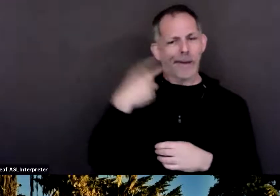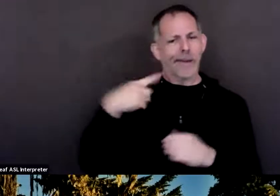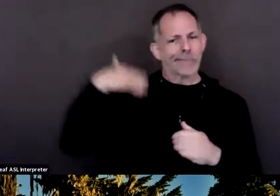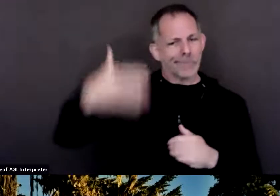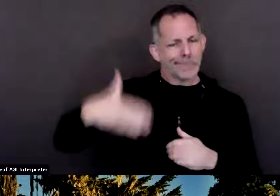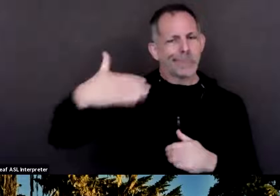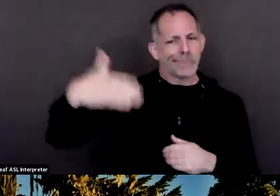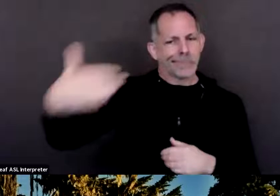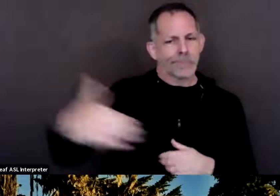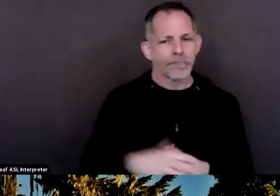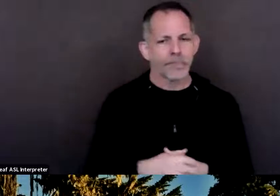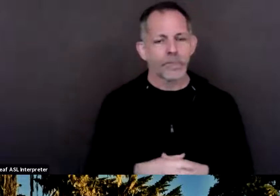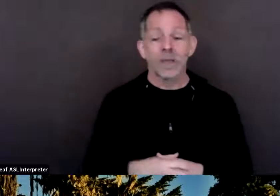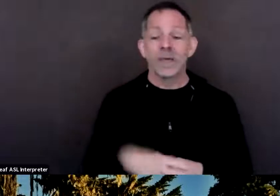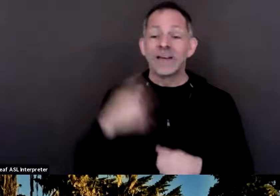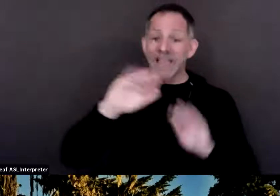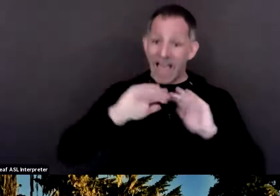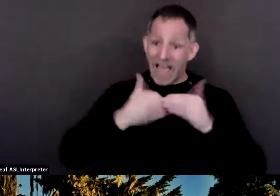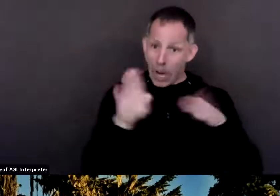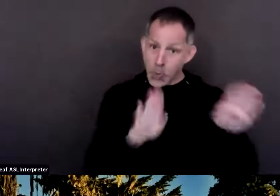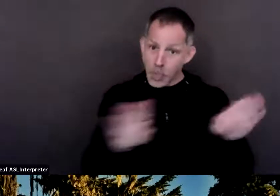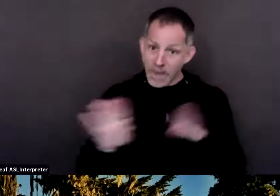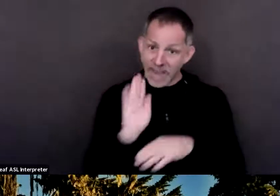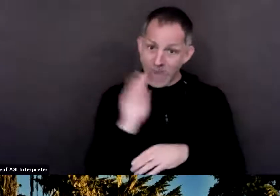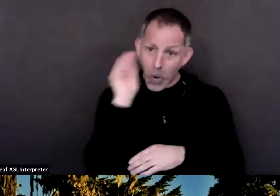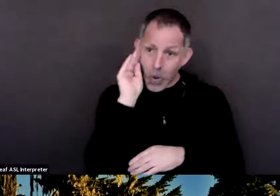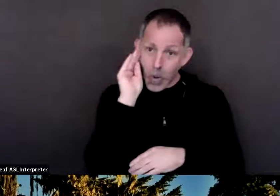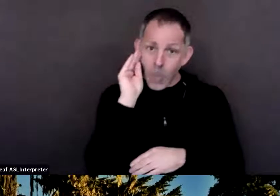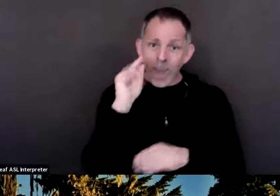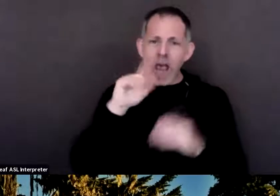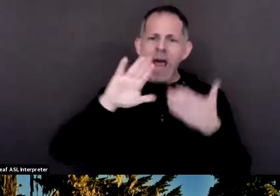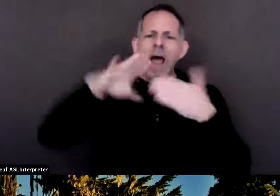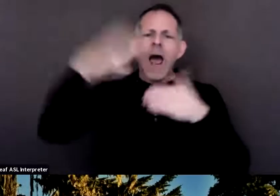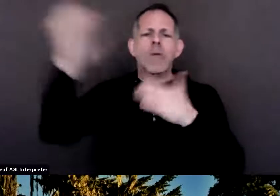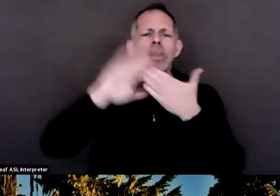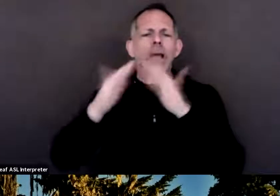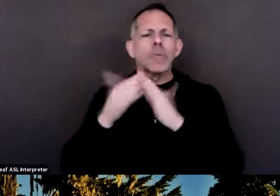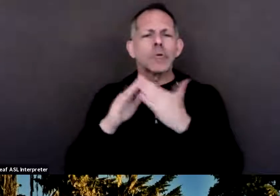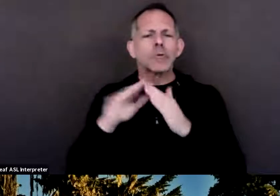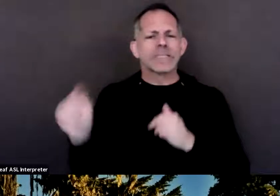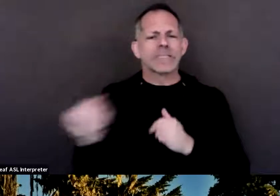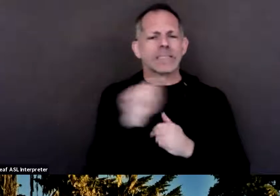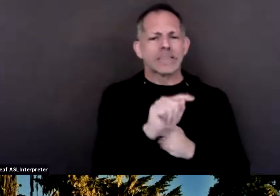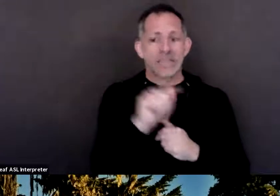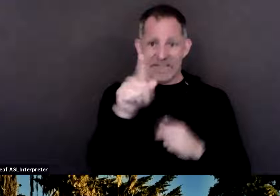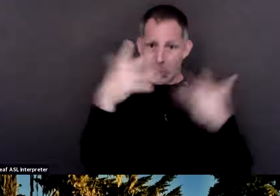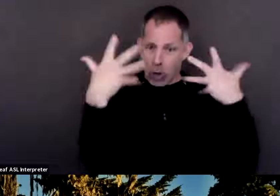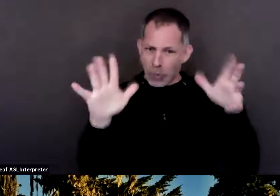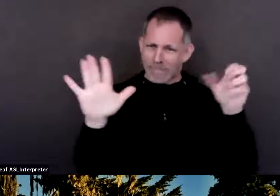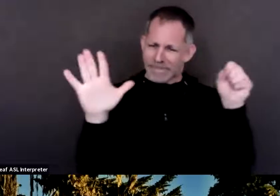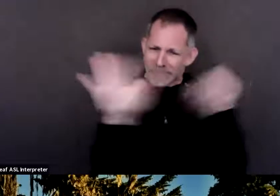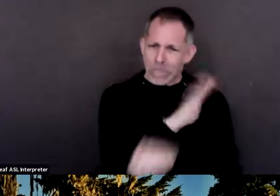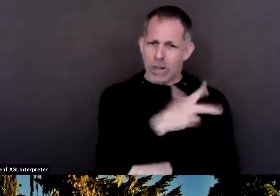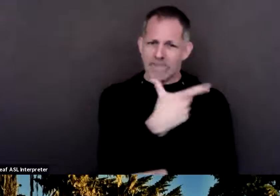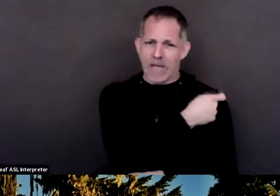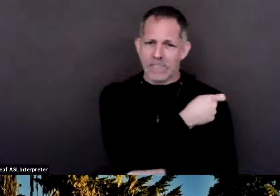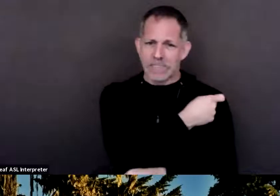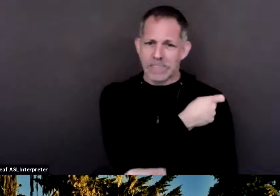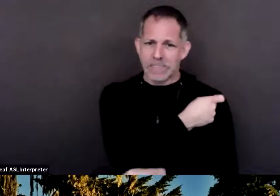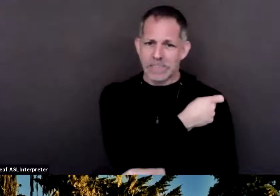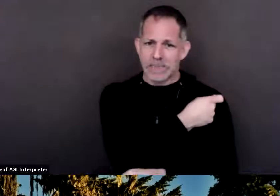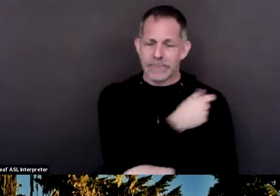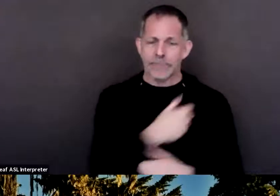home and in the community when one is fully vaccinated? And so if you're at home and you're